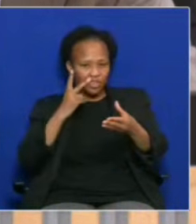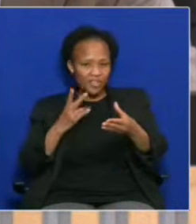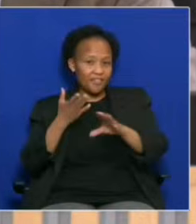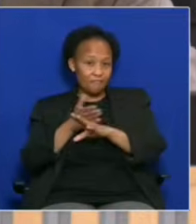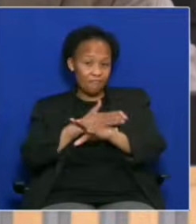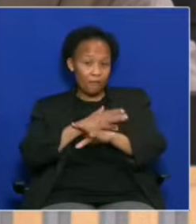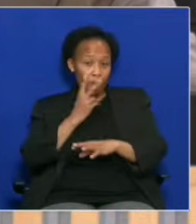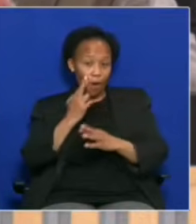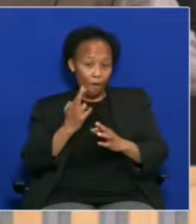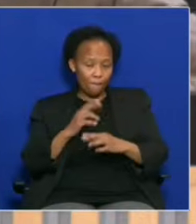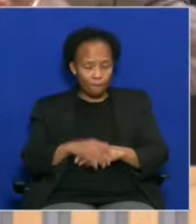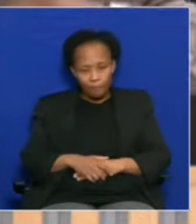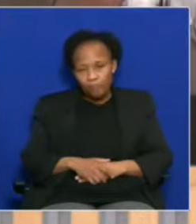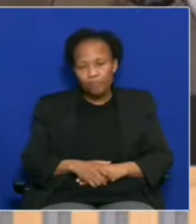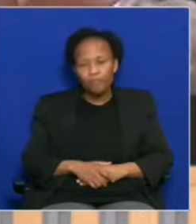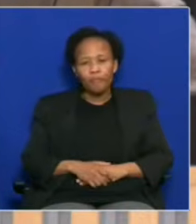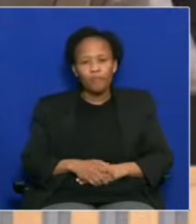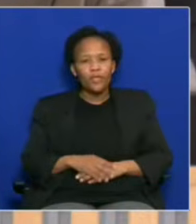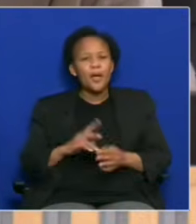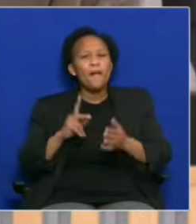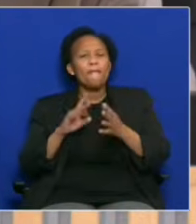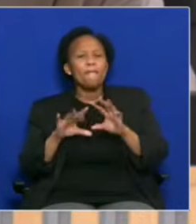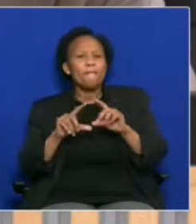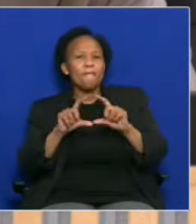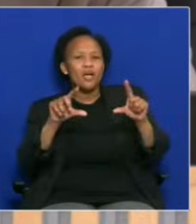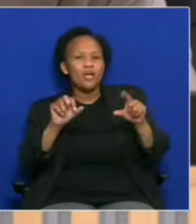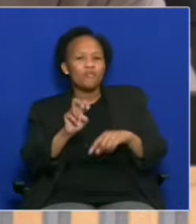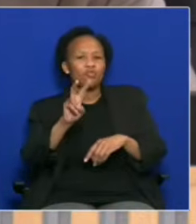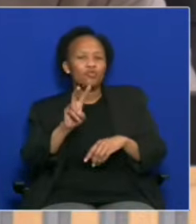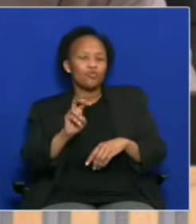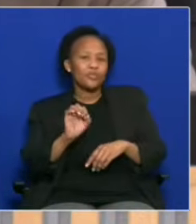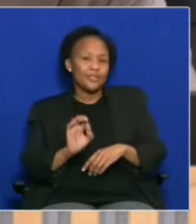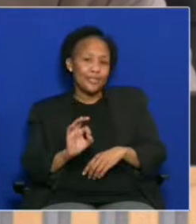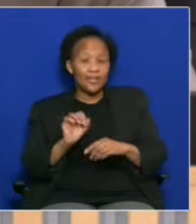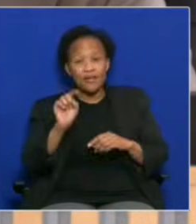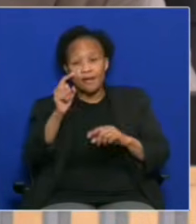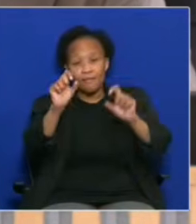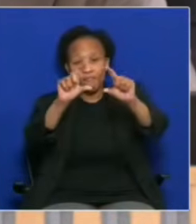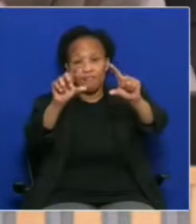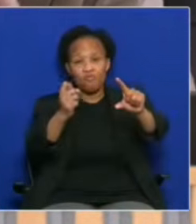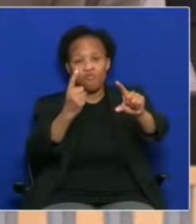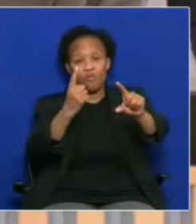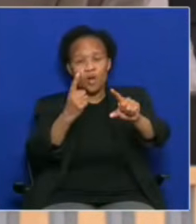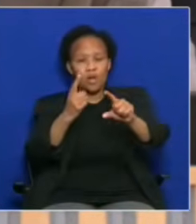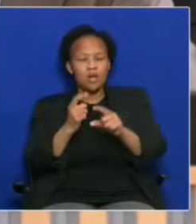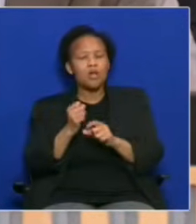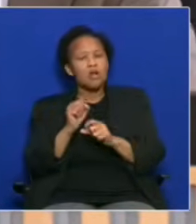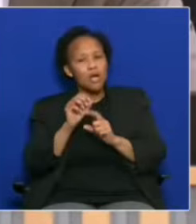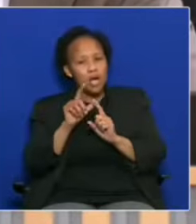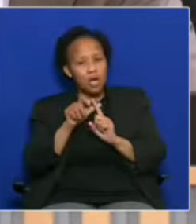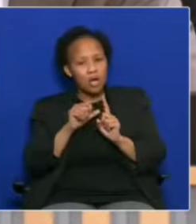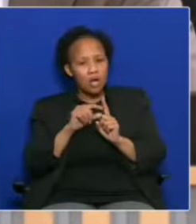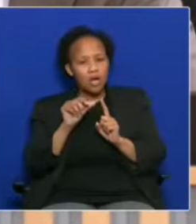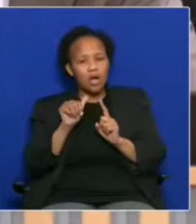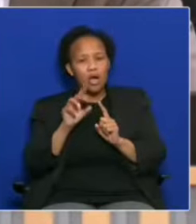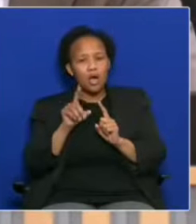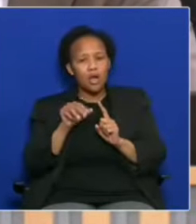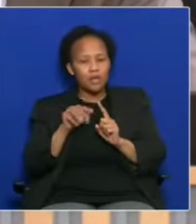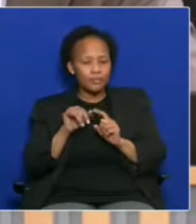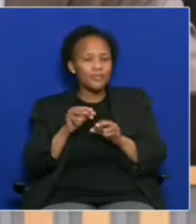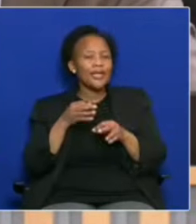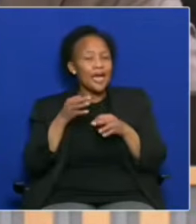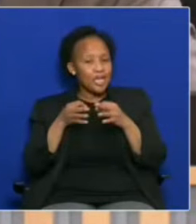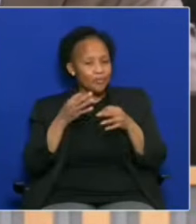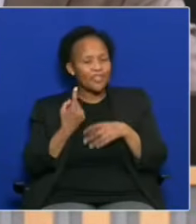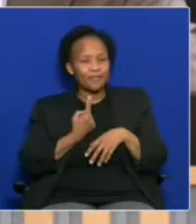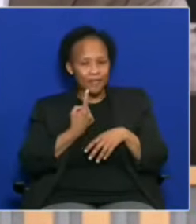Paragraphs 2 and 3. So paragraph 1, Mr. Adams describes himself, Fediels Adam MP. And then in